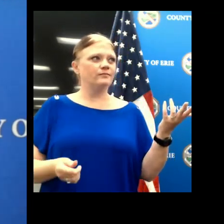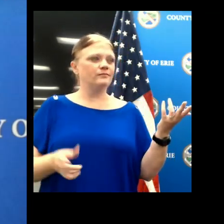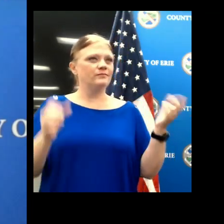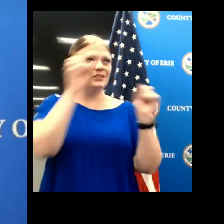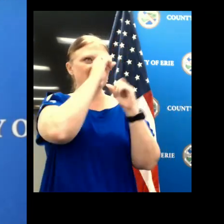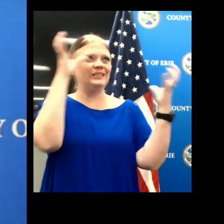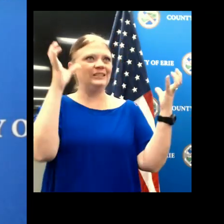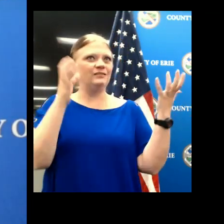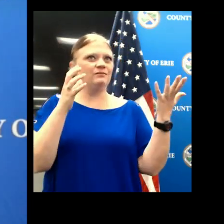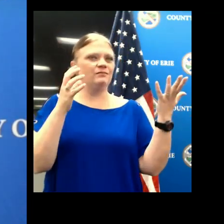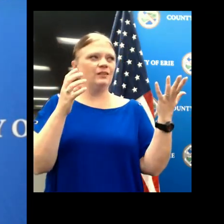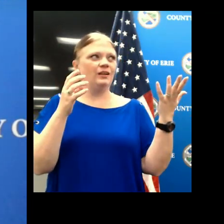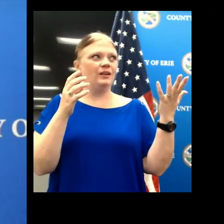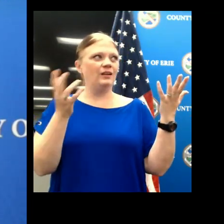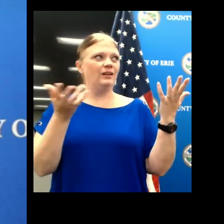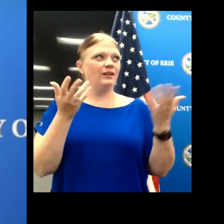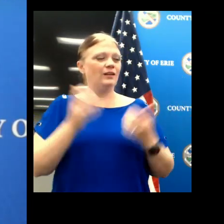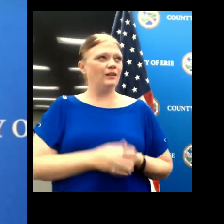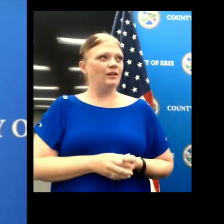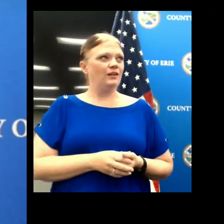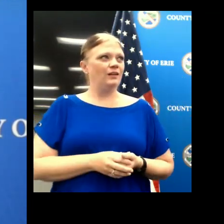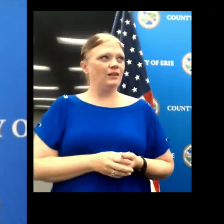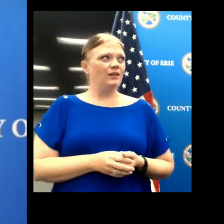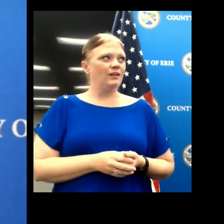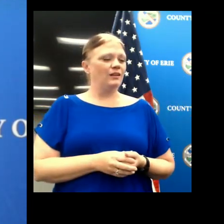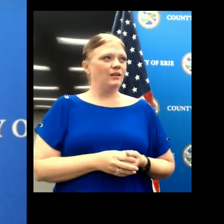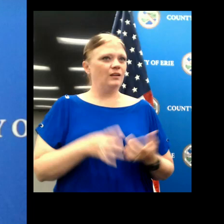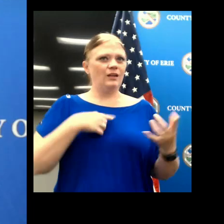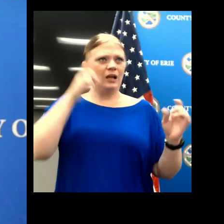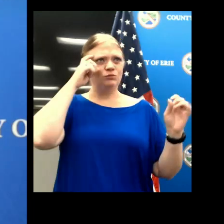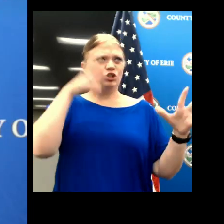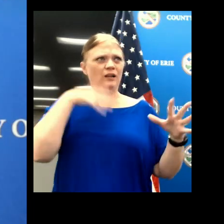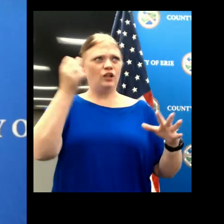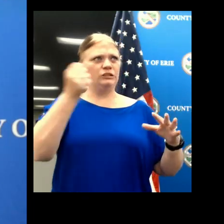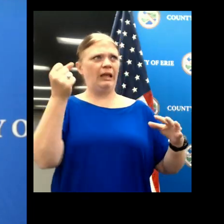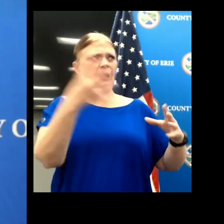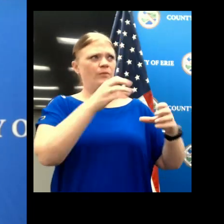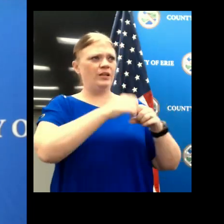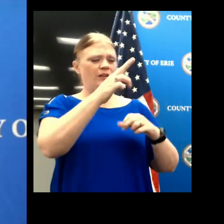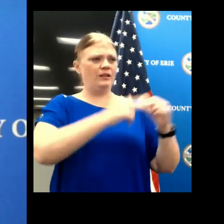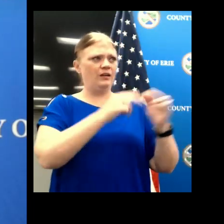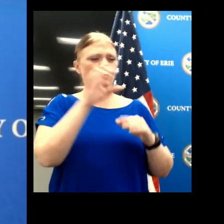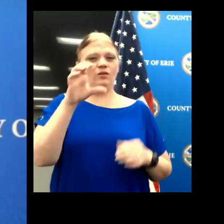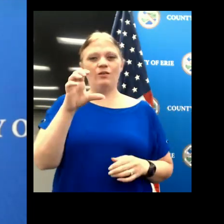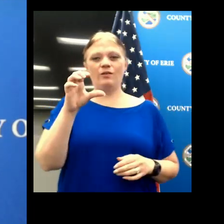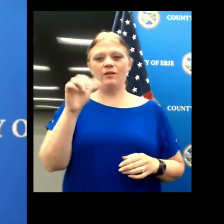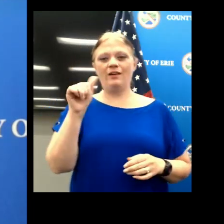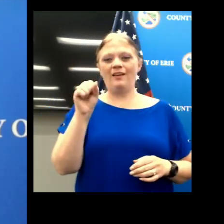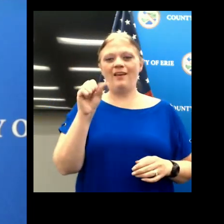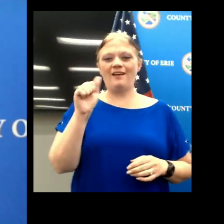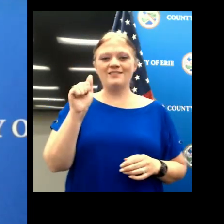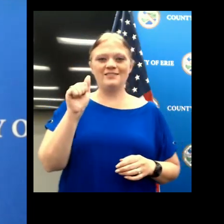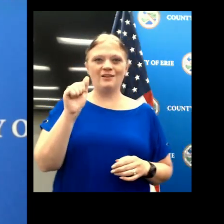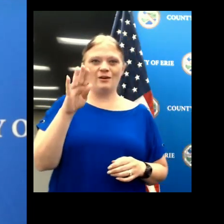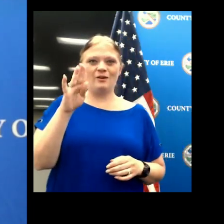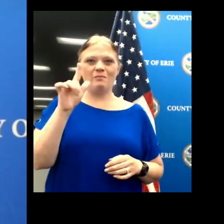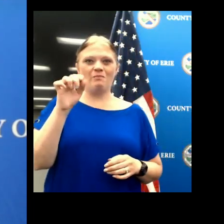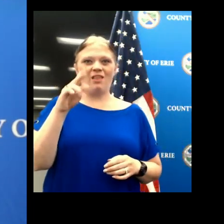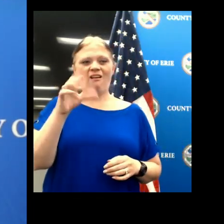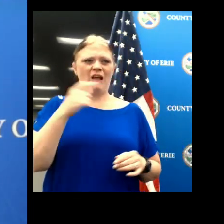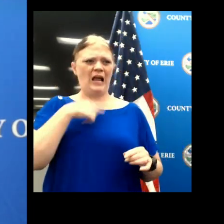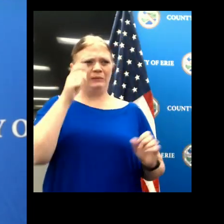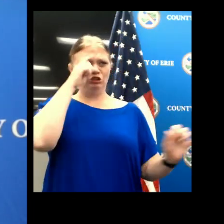now. It's gonna come to me. I'm shocked there's gambling in this establishment. Casablanca. I'm shocked that there's gambling